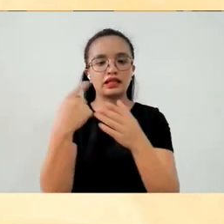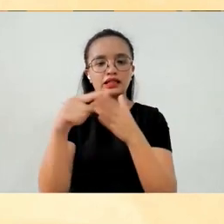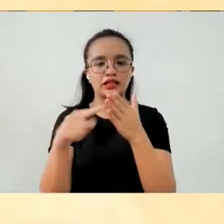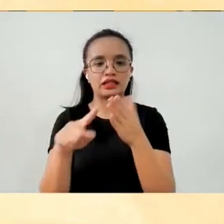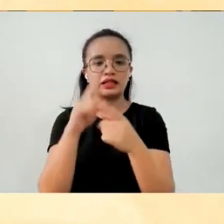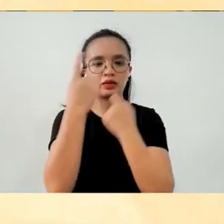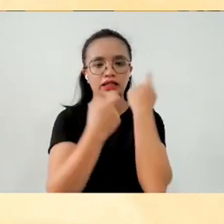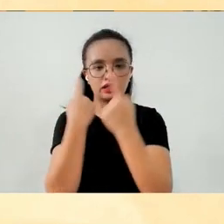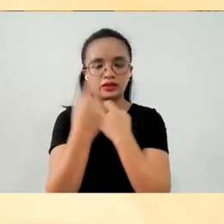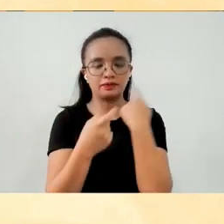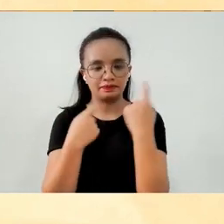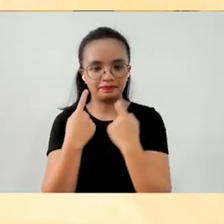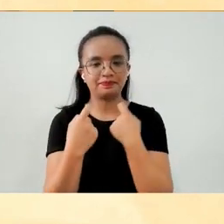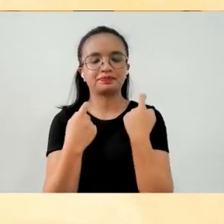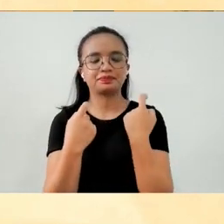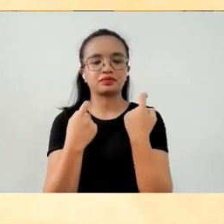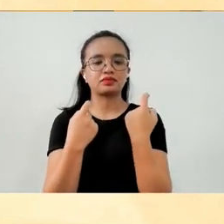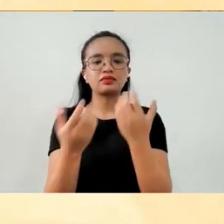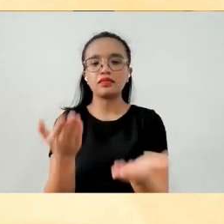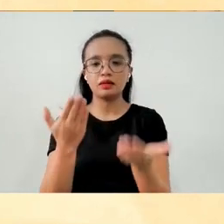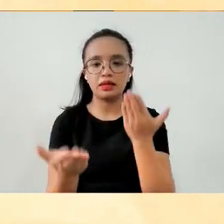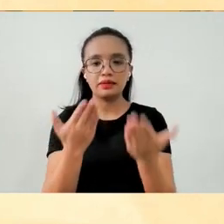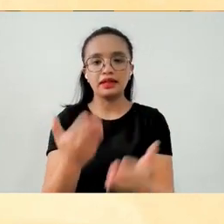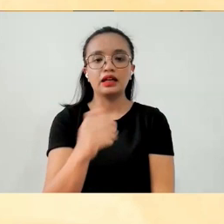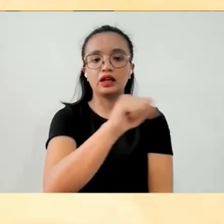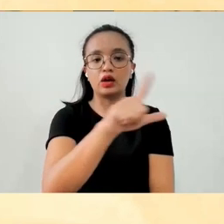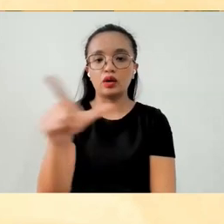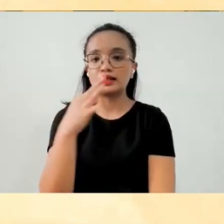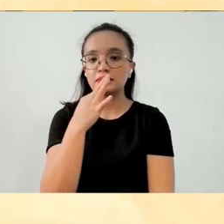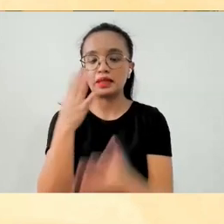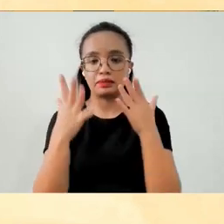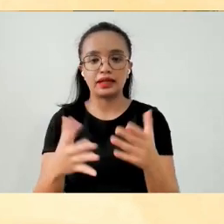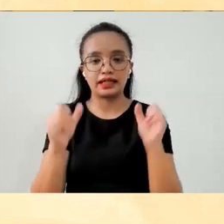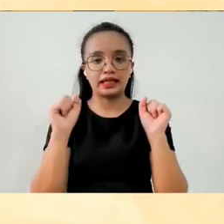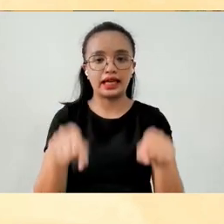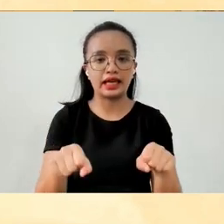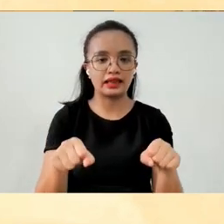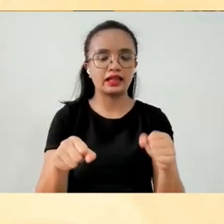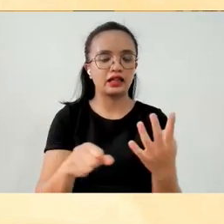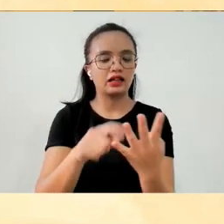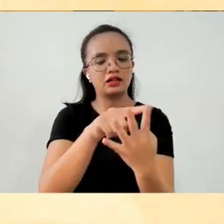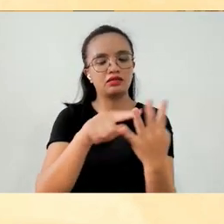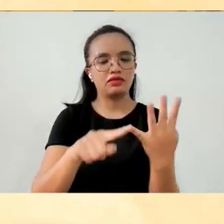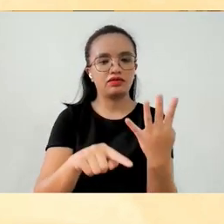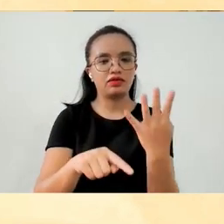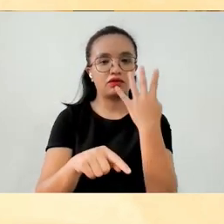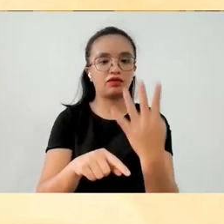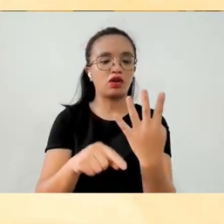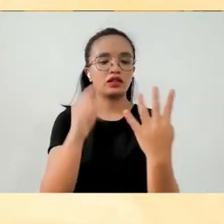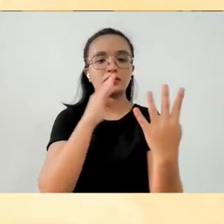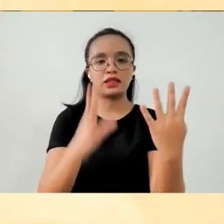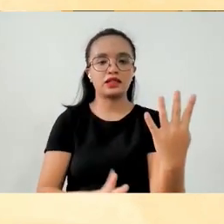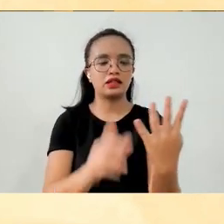in. So maybe each speaker could have maybe a minute to answer the questions that